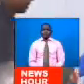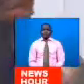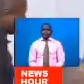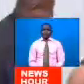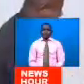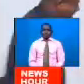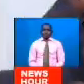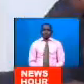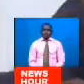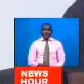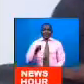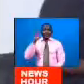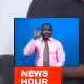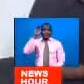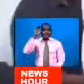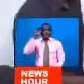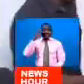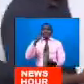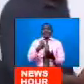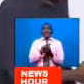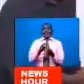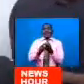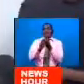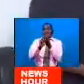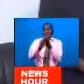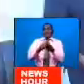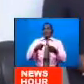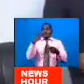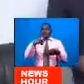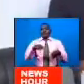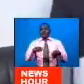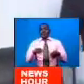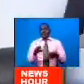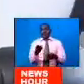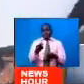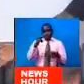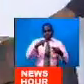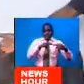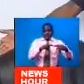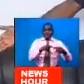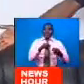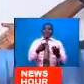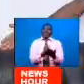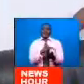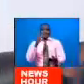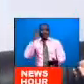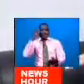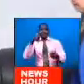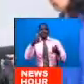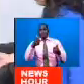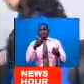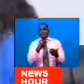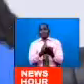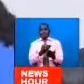Okay. China is one of Ghana's major trading partners. Bilateral relations between China and Ghana is ranked